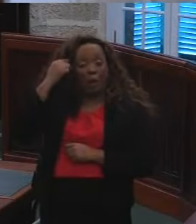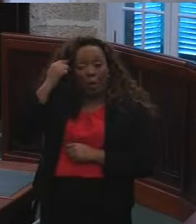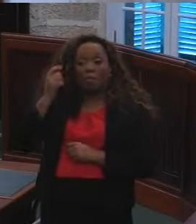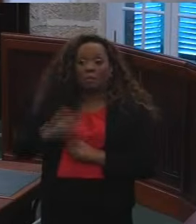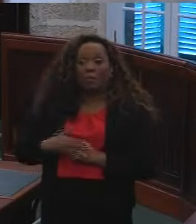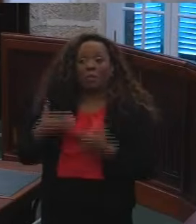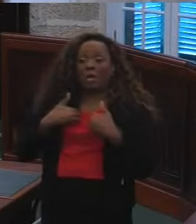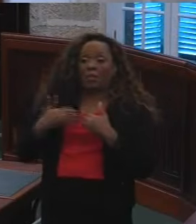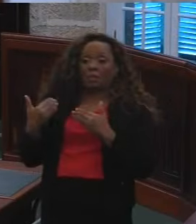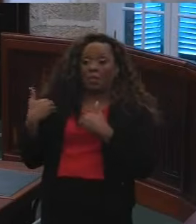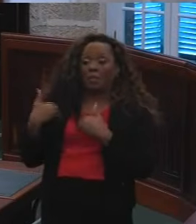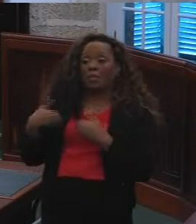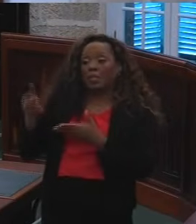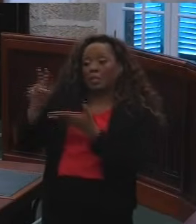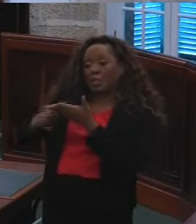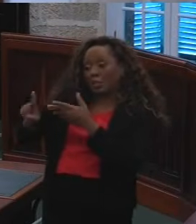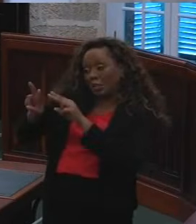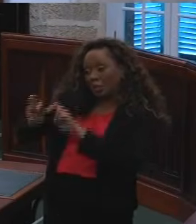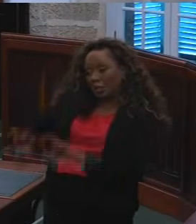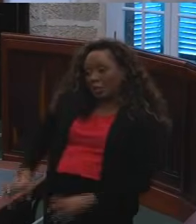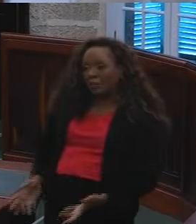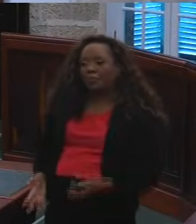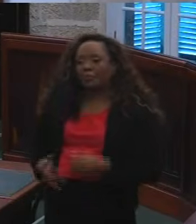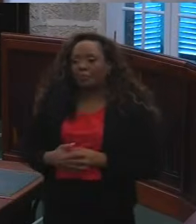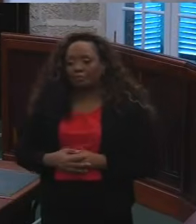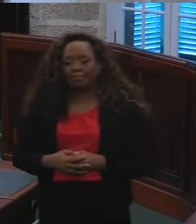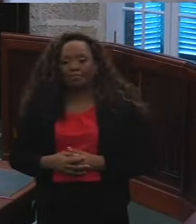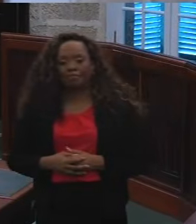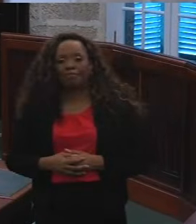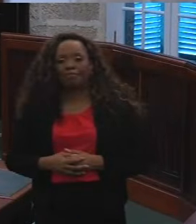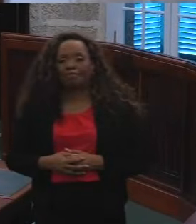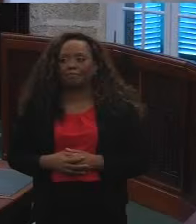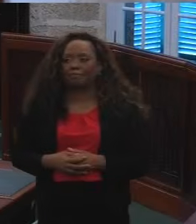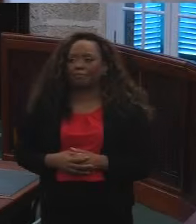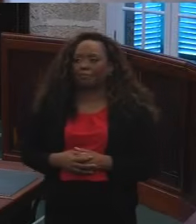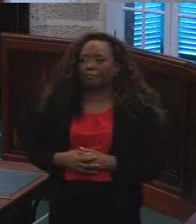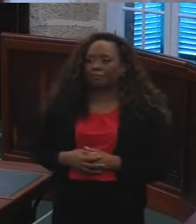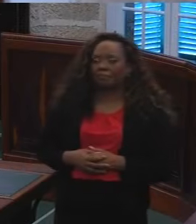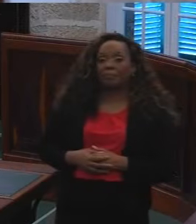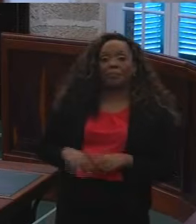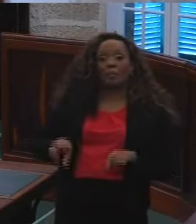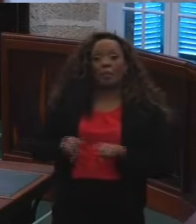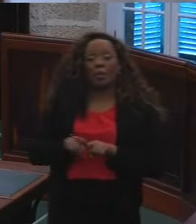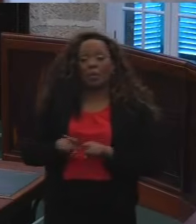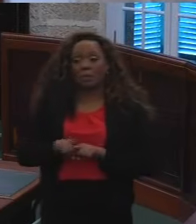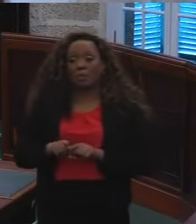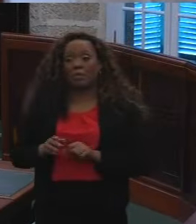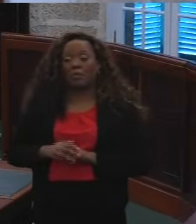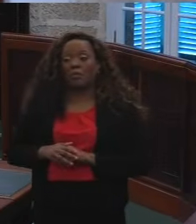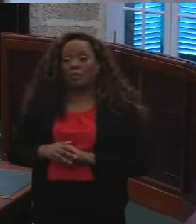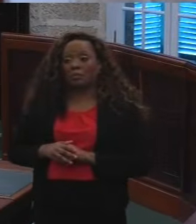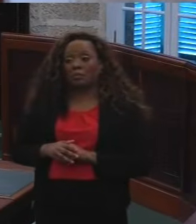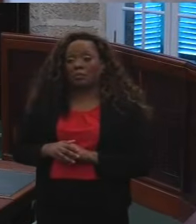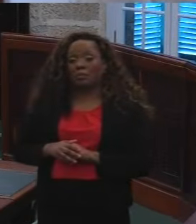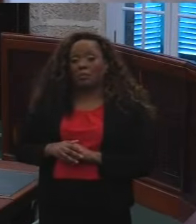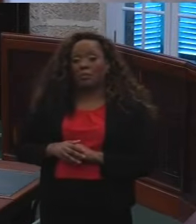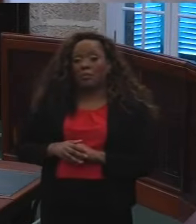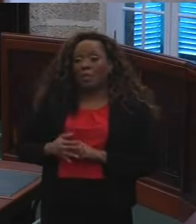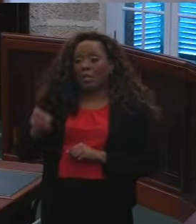no. Section 13 speaks to the removal of an older person to a place of